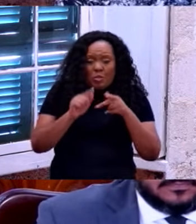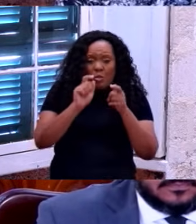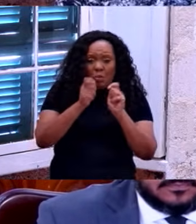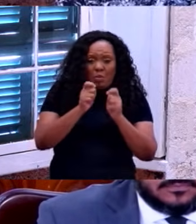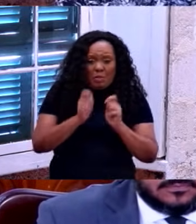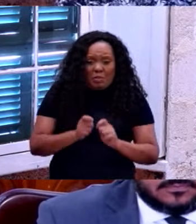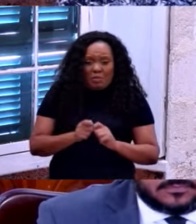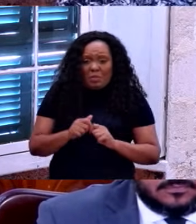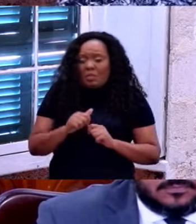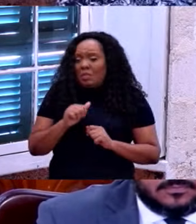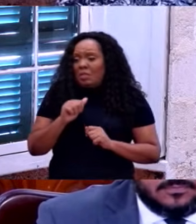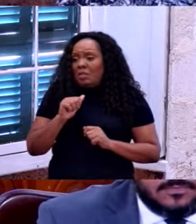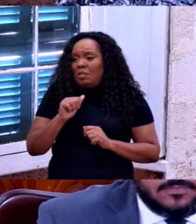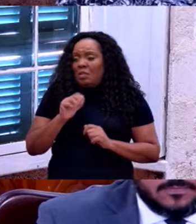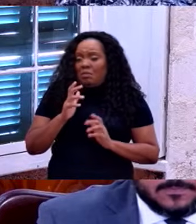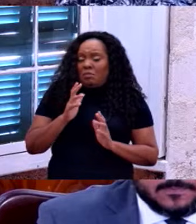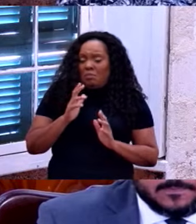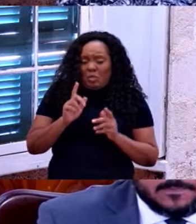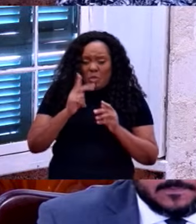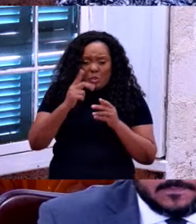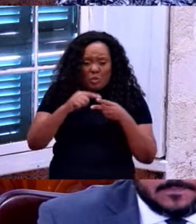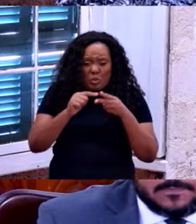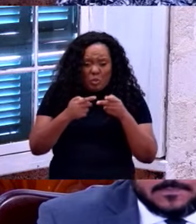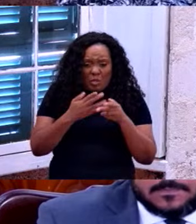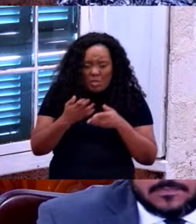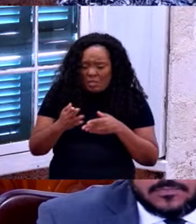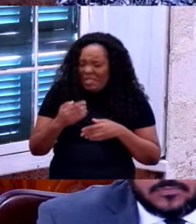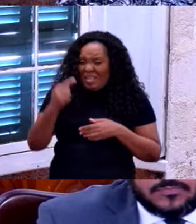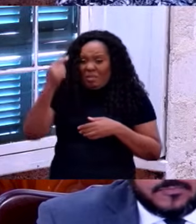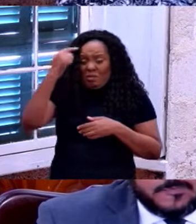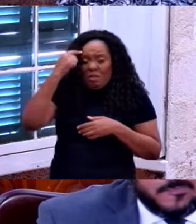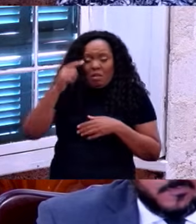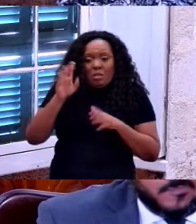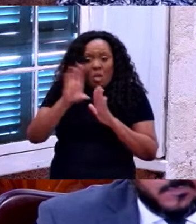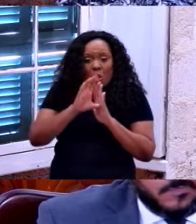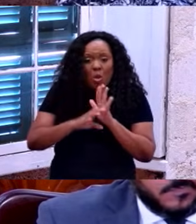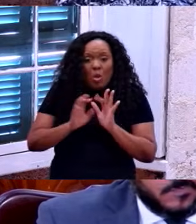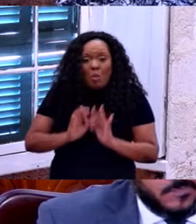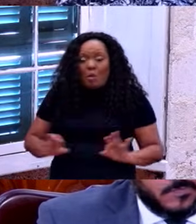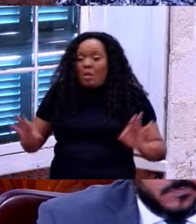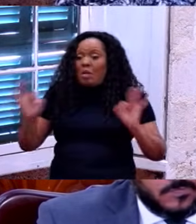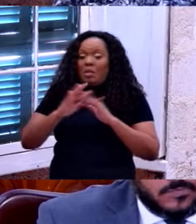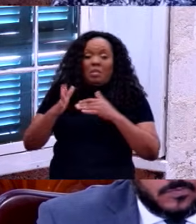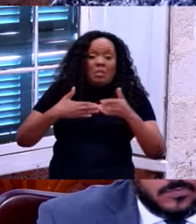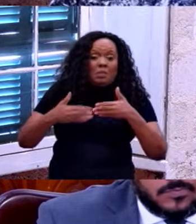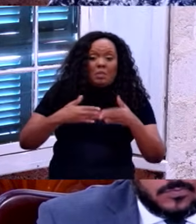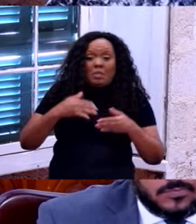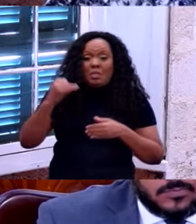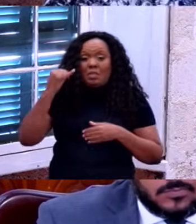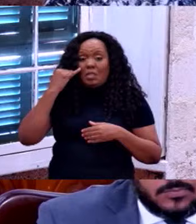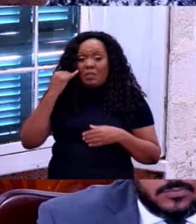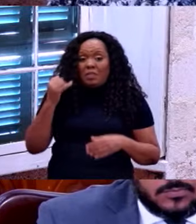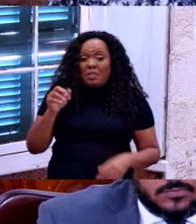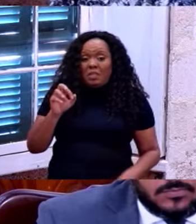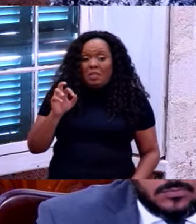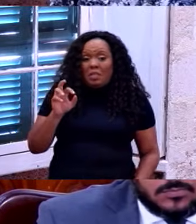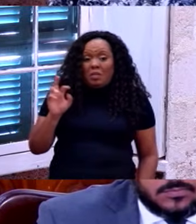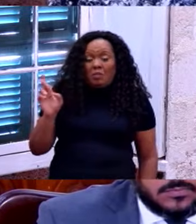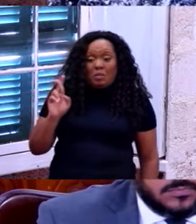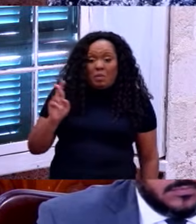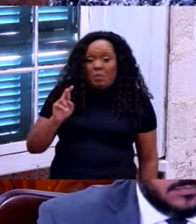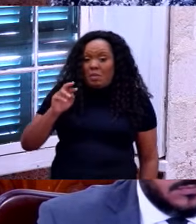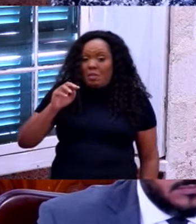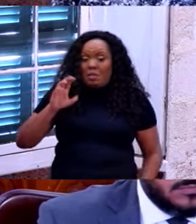as important as our Constitution? Now, whether it's a republic constitution, as referred to by Senator Worrell, or